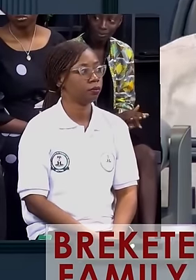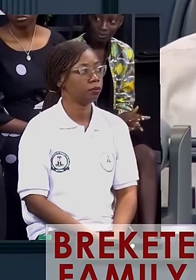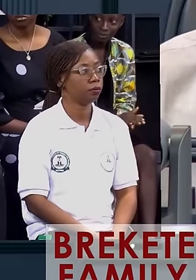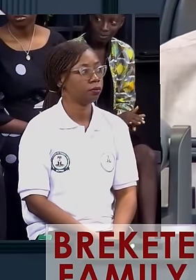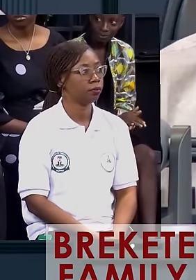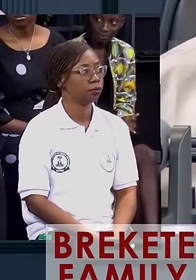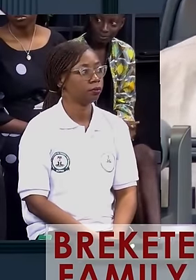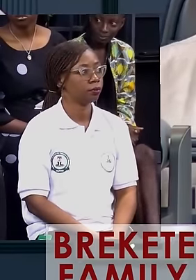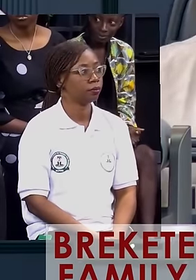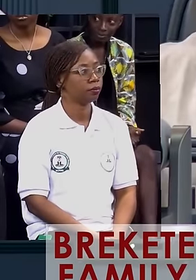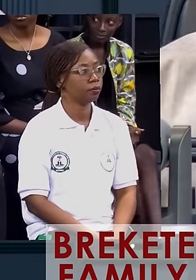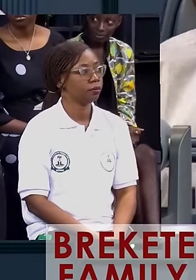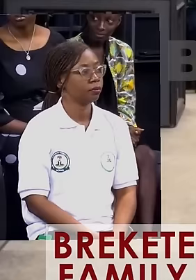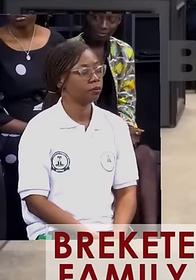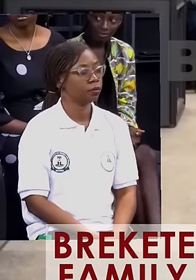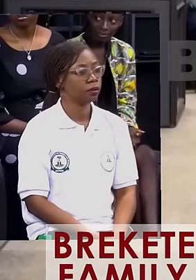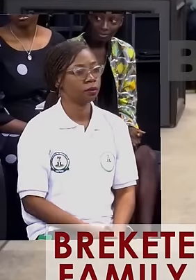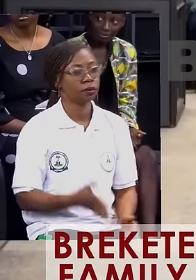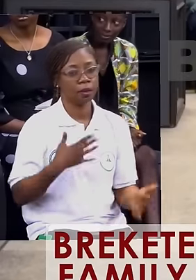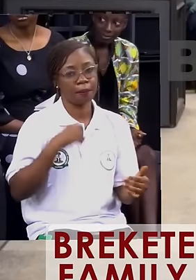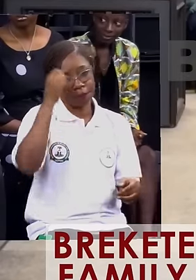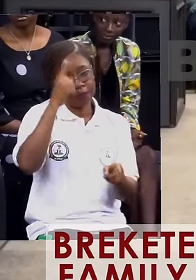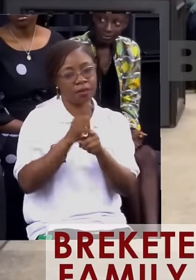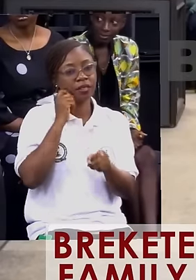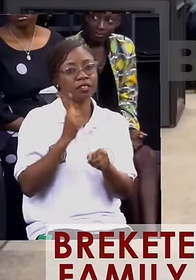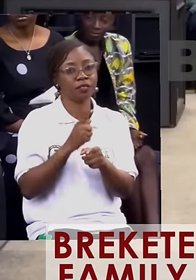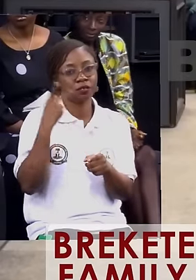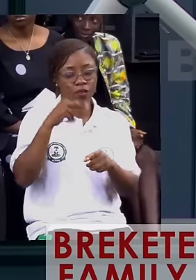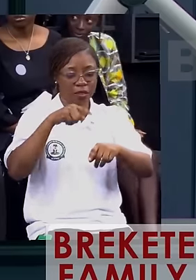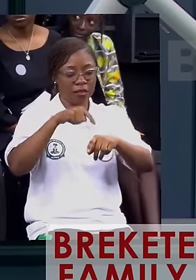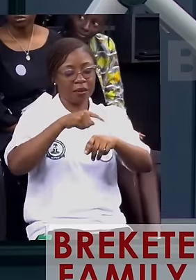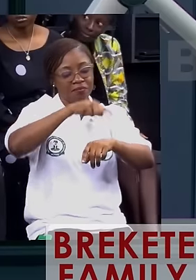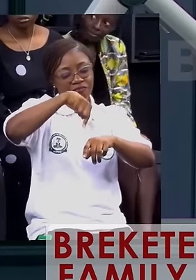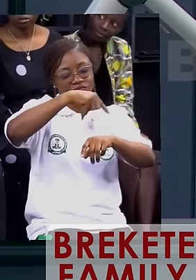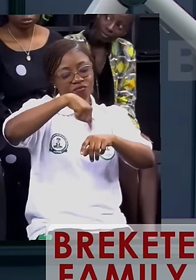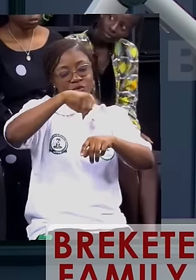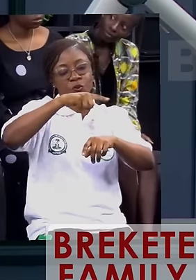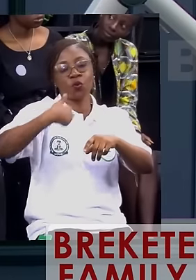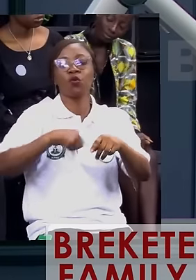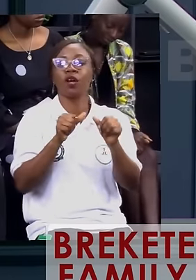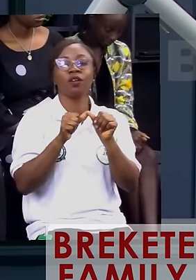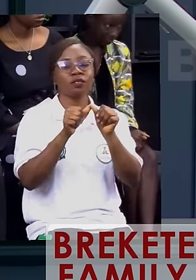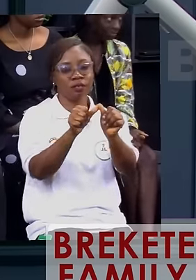Thank you. My brothers, my sisters, if you're not looking at an assistant time, don't they give us signal to do things, signal make we continue to deliver, not they go.